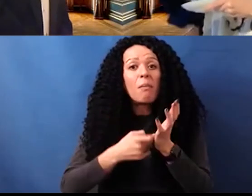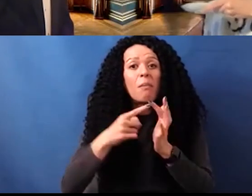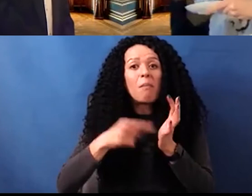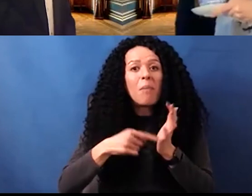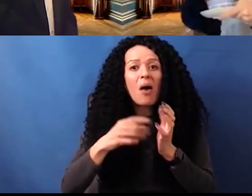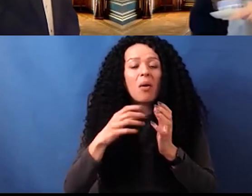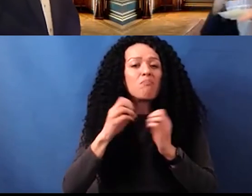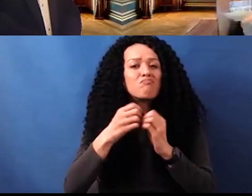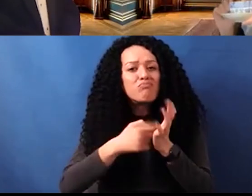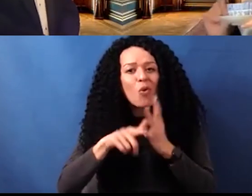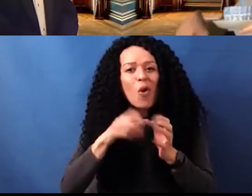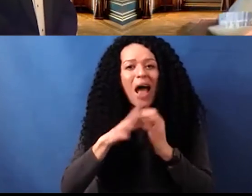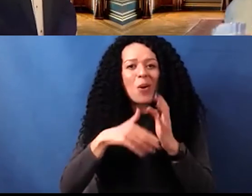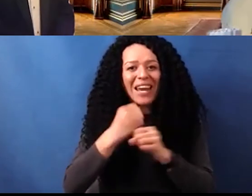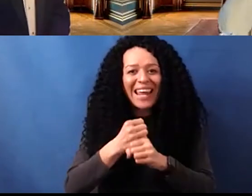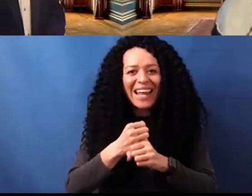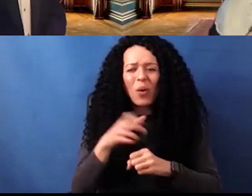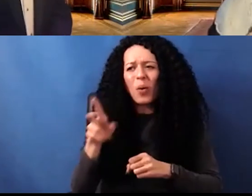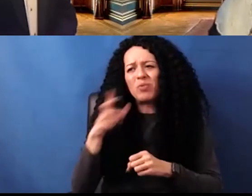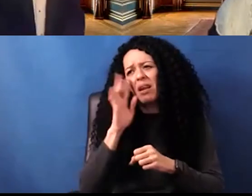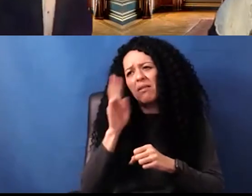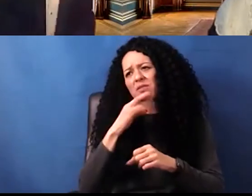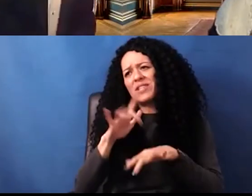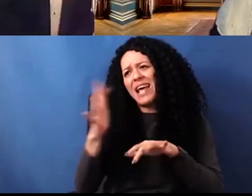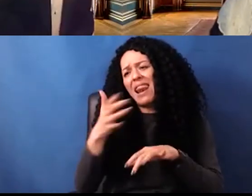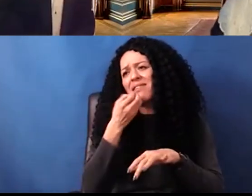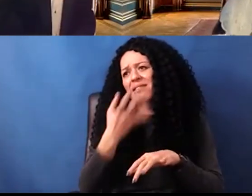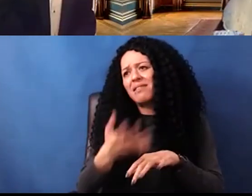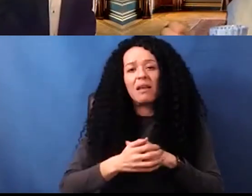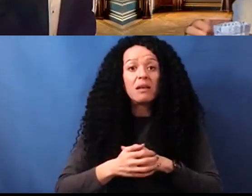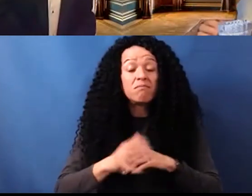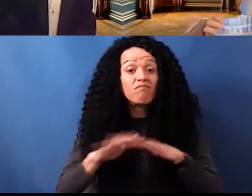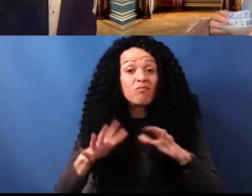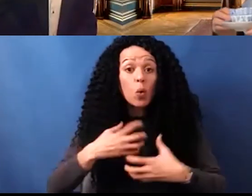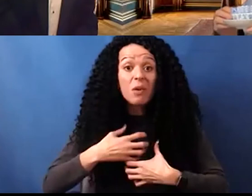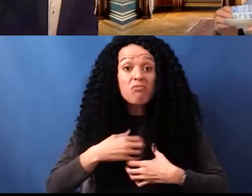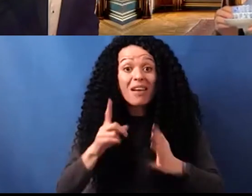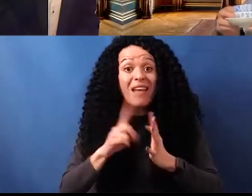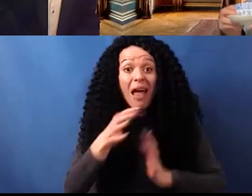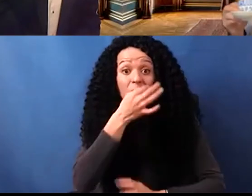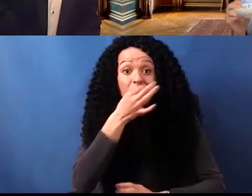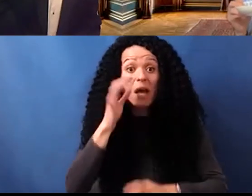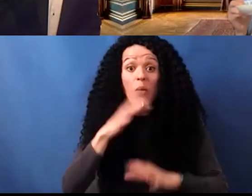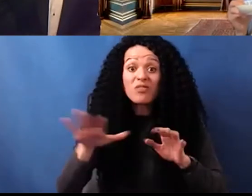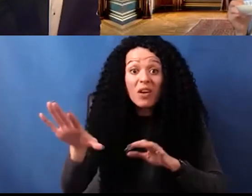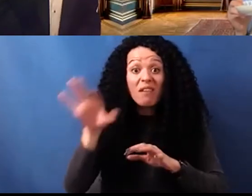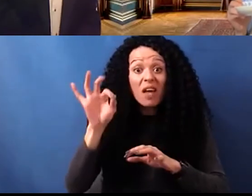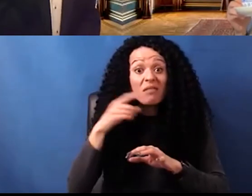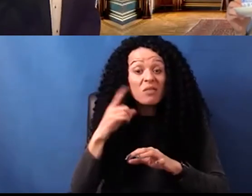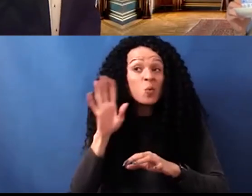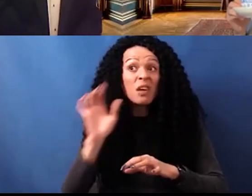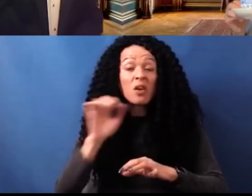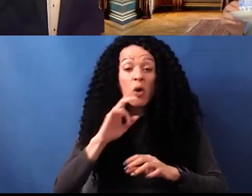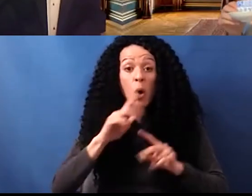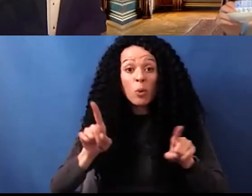looks. Hello. It's no surprise that Miss Flower was not invited to hear her music sung.